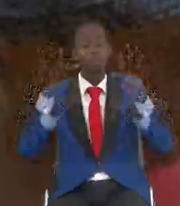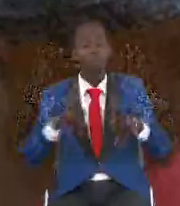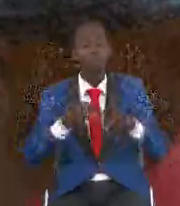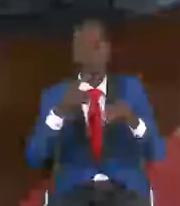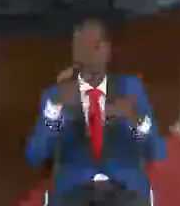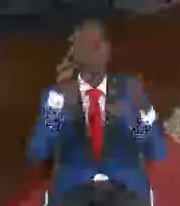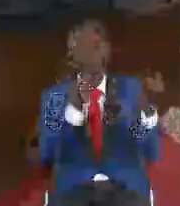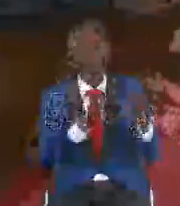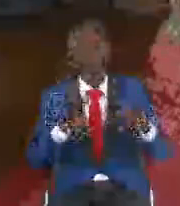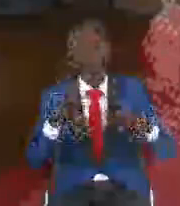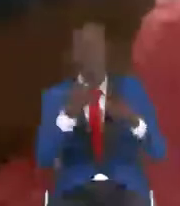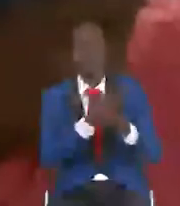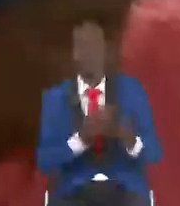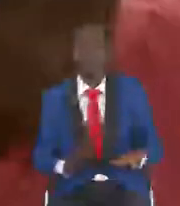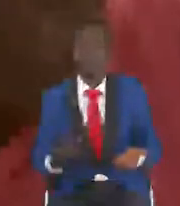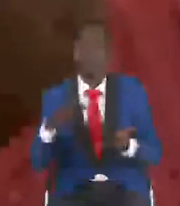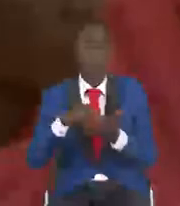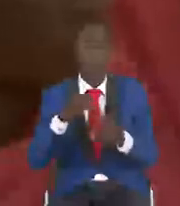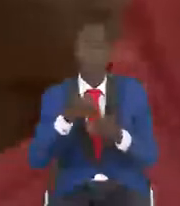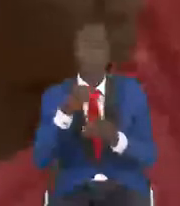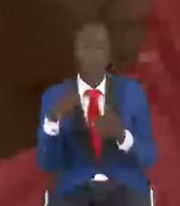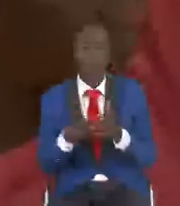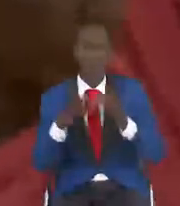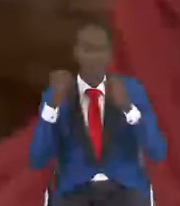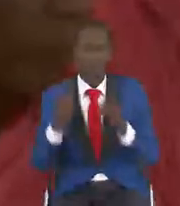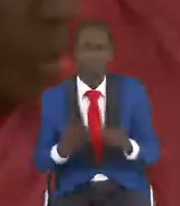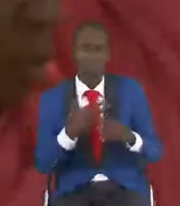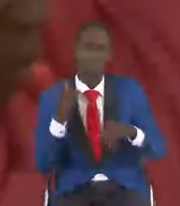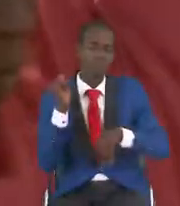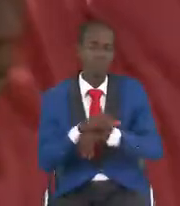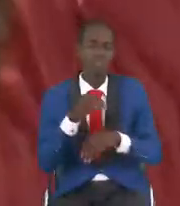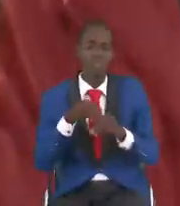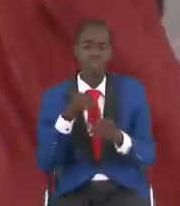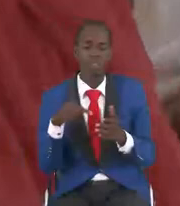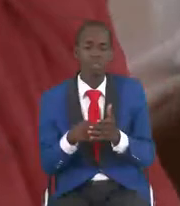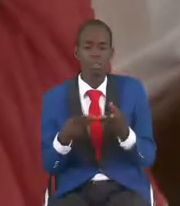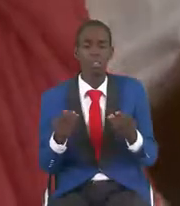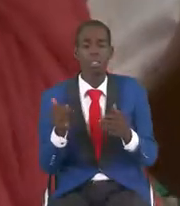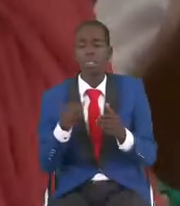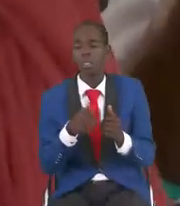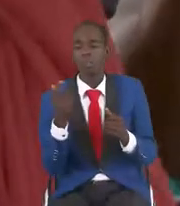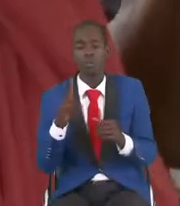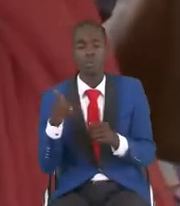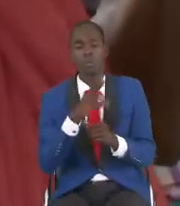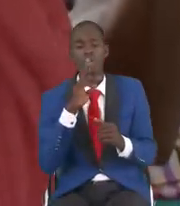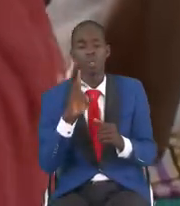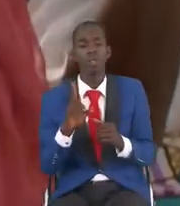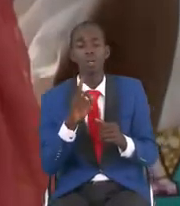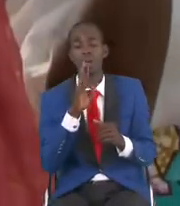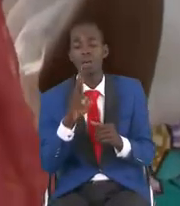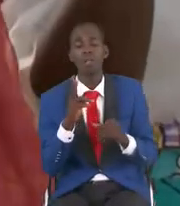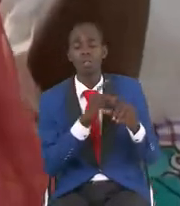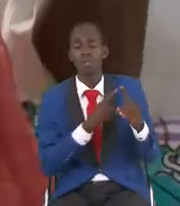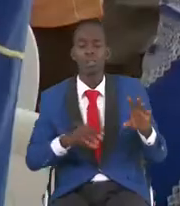in this strength and prevail in this land. Anywhere you are, the Lord give you that